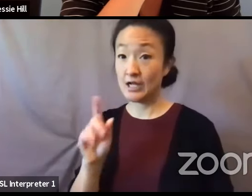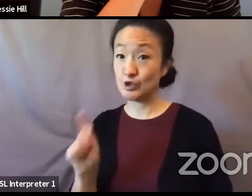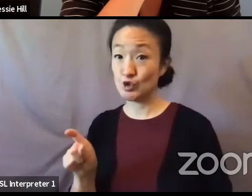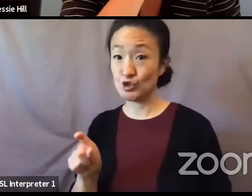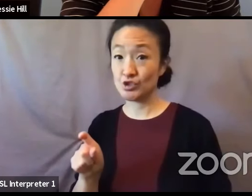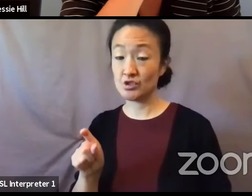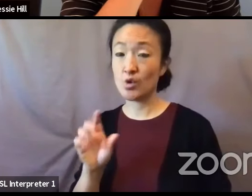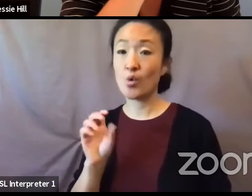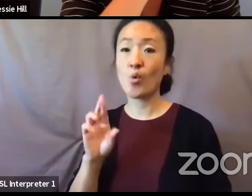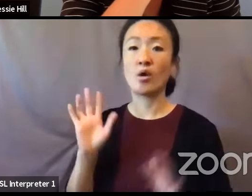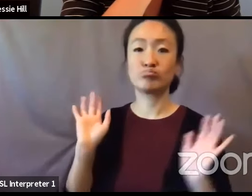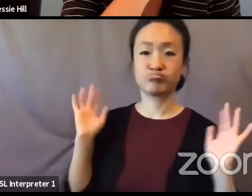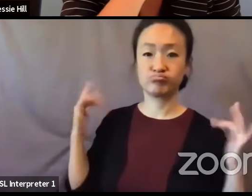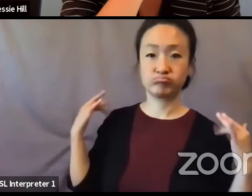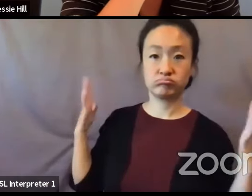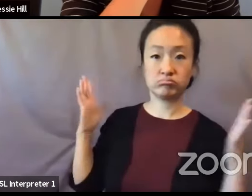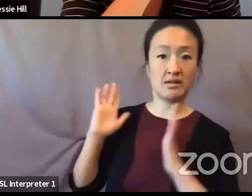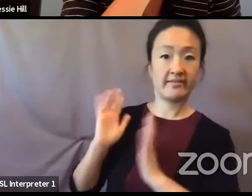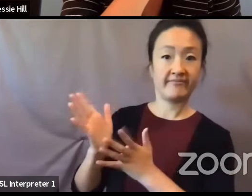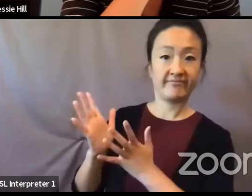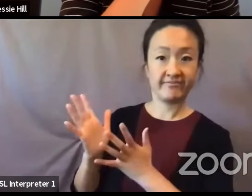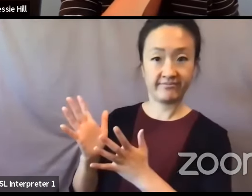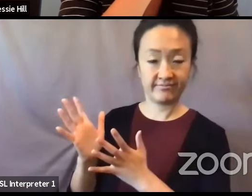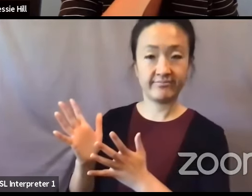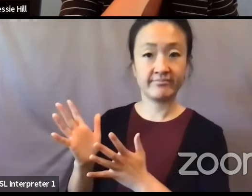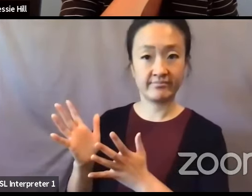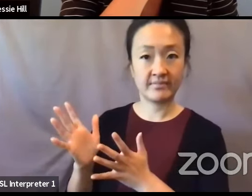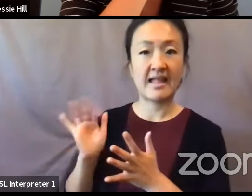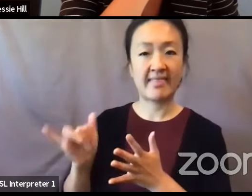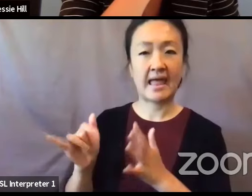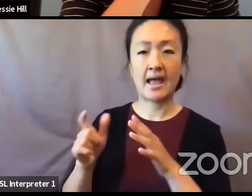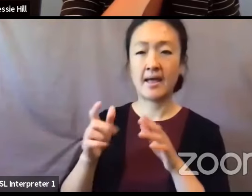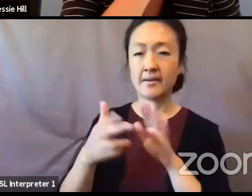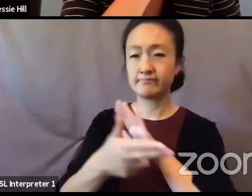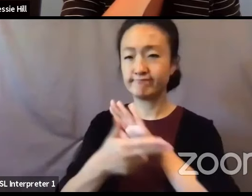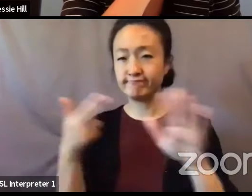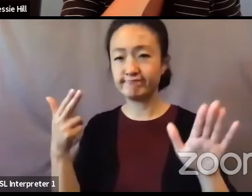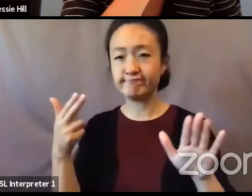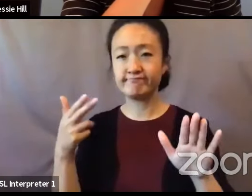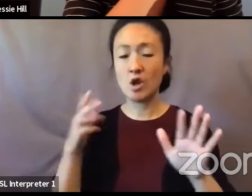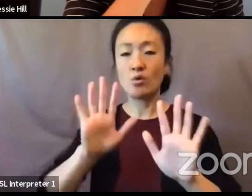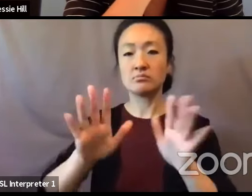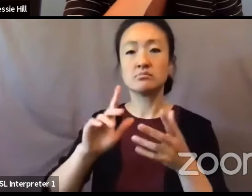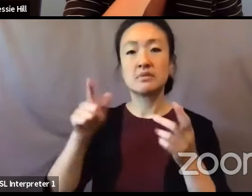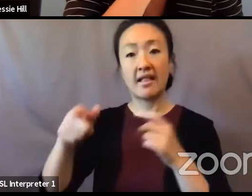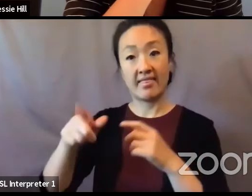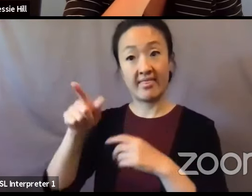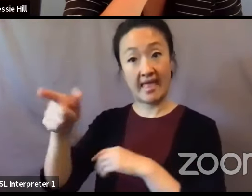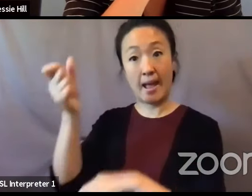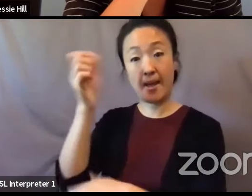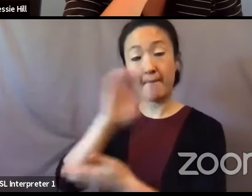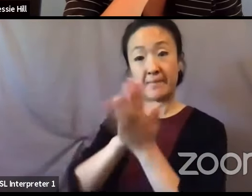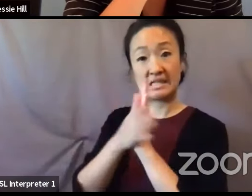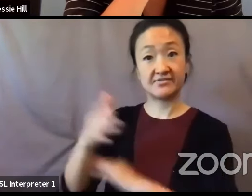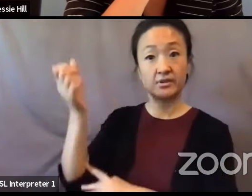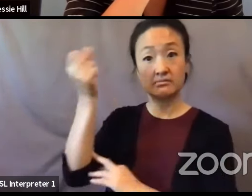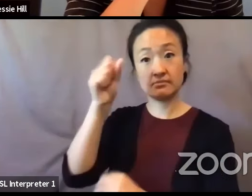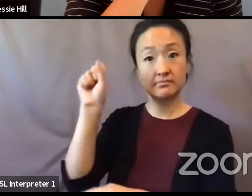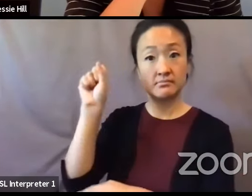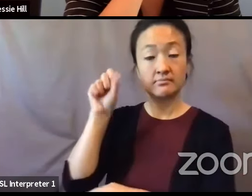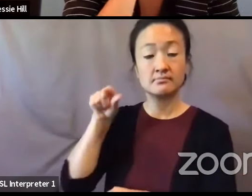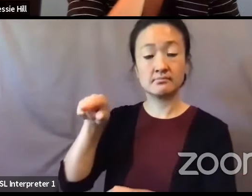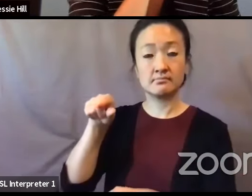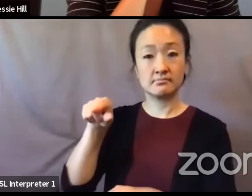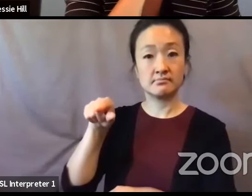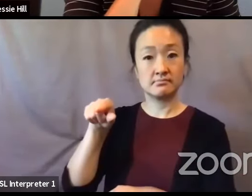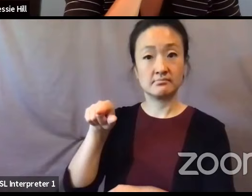do that might turn what is the peaceful display of weapons consistent with constitutional rights that all people